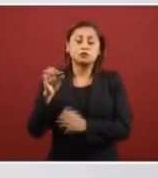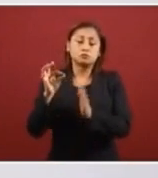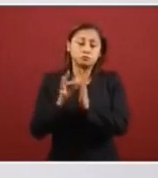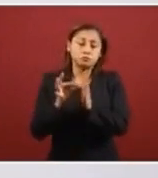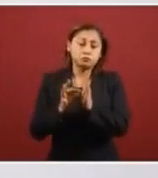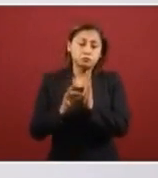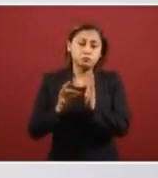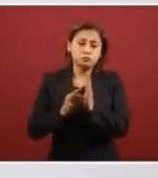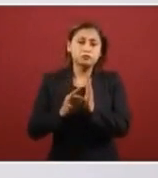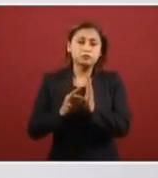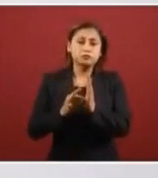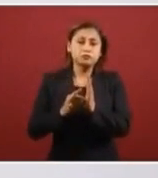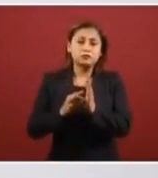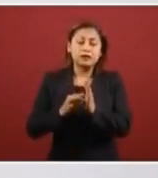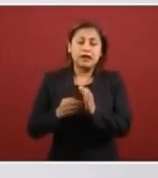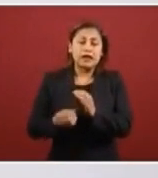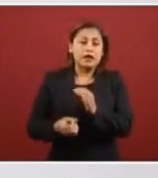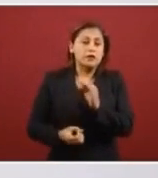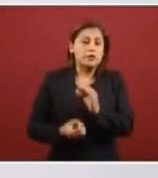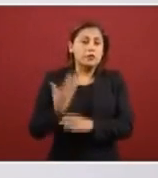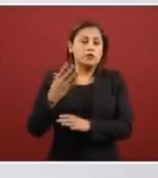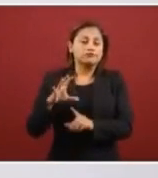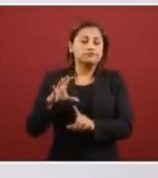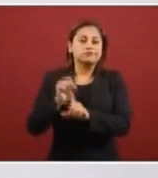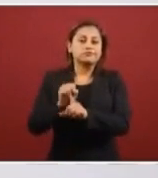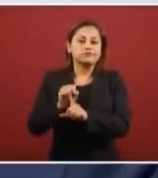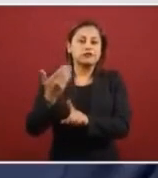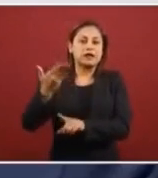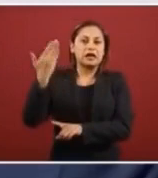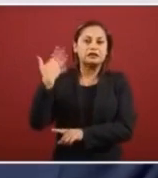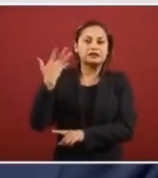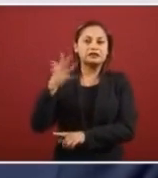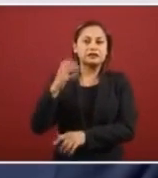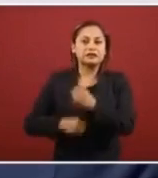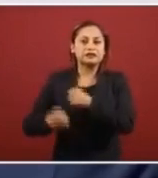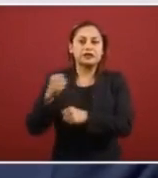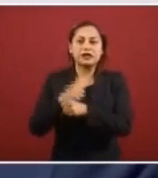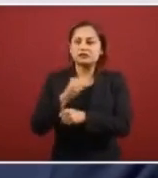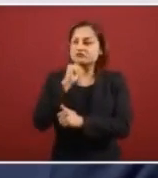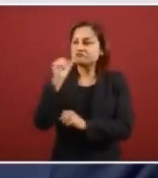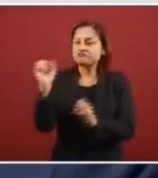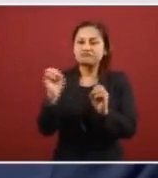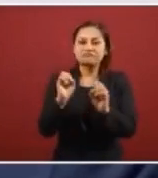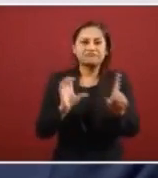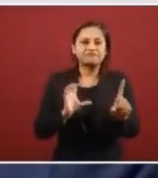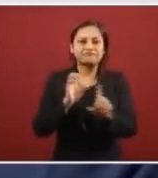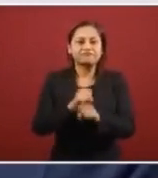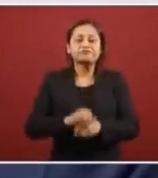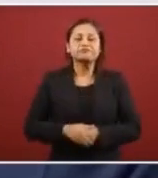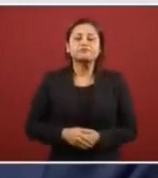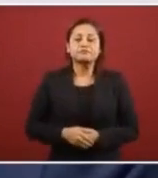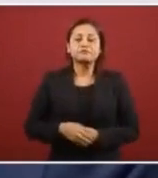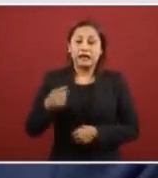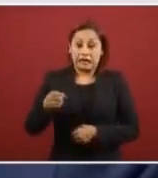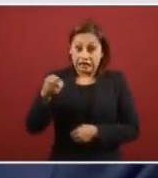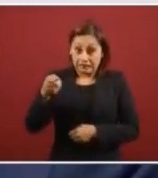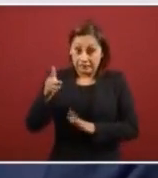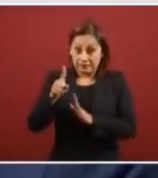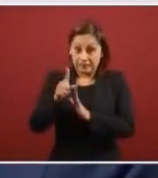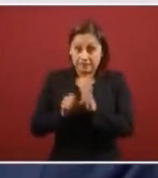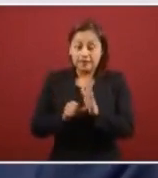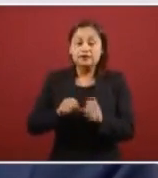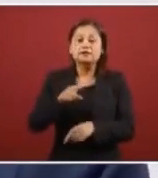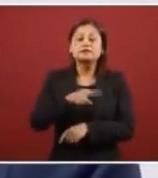54 points which had not been reached with more than 10 years in the same time that